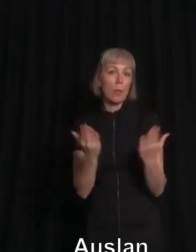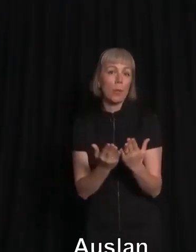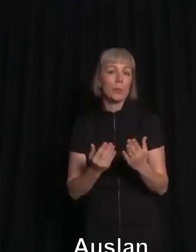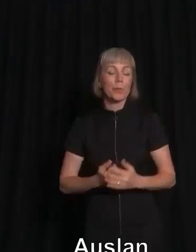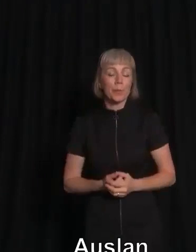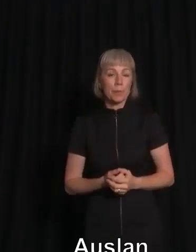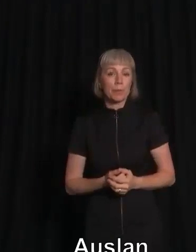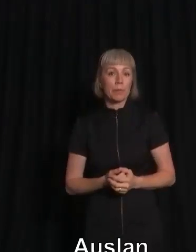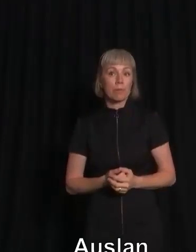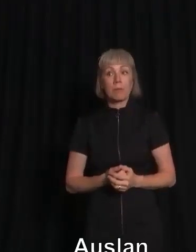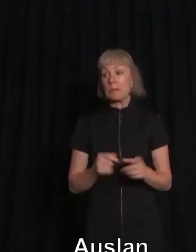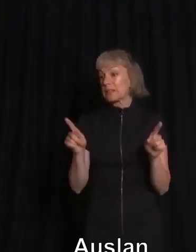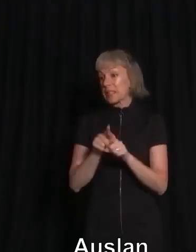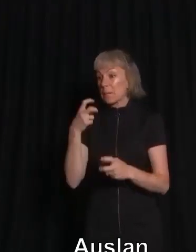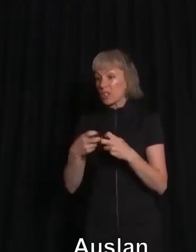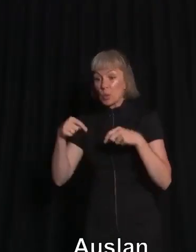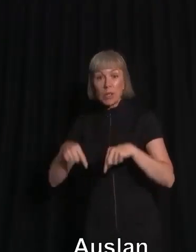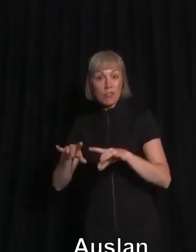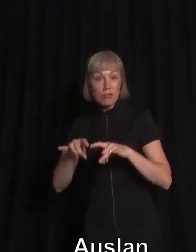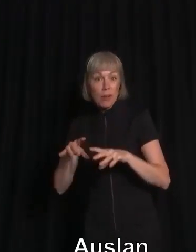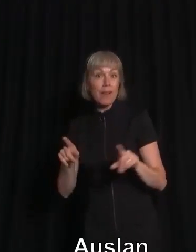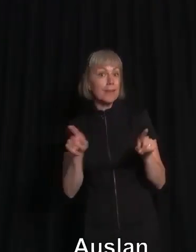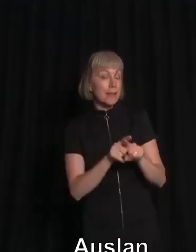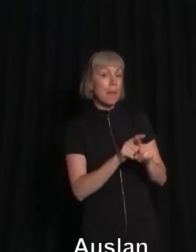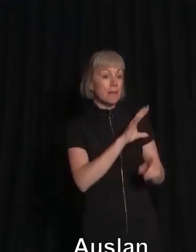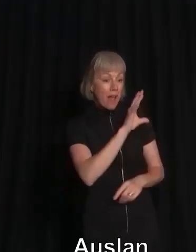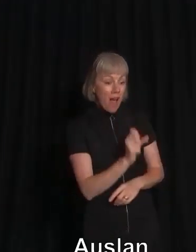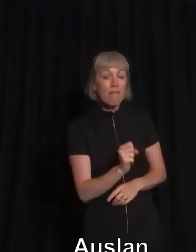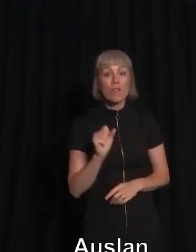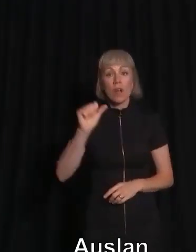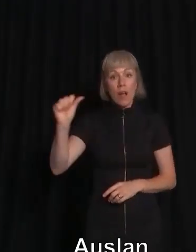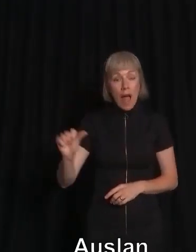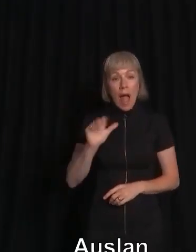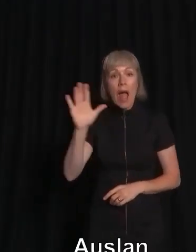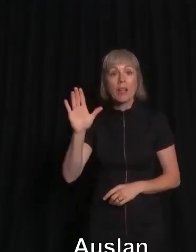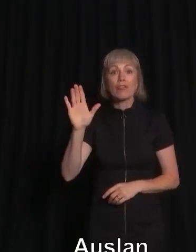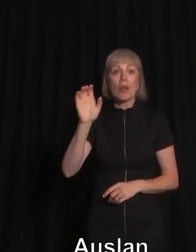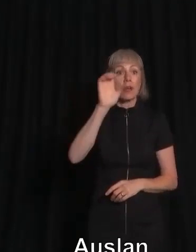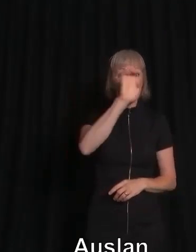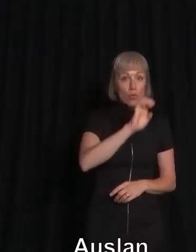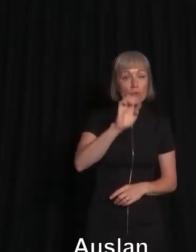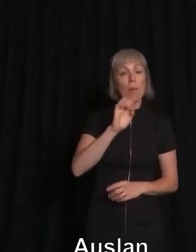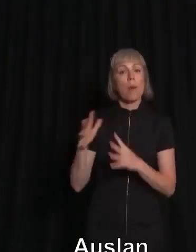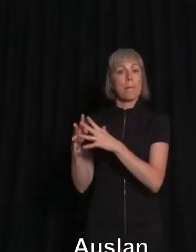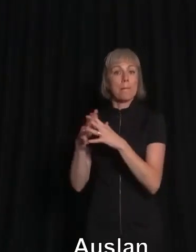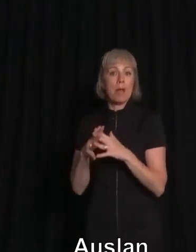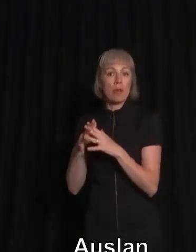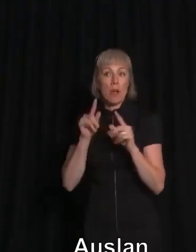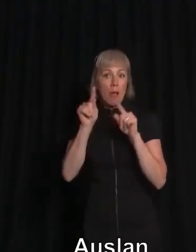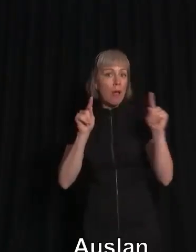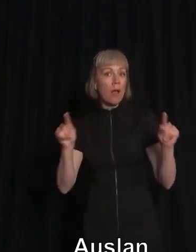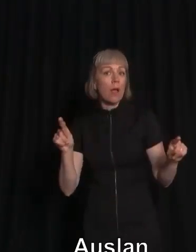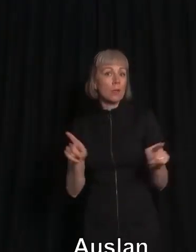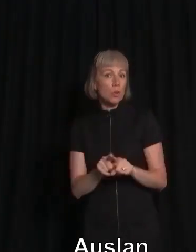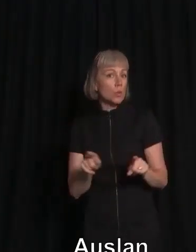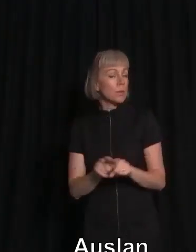are issues in Africa as well, in Asia, in Europe, in the Americas as well. And I just want to just comment as